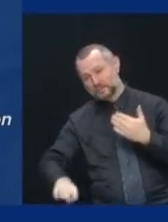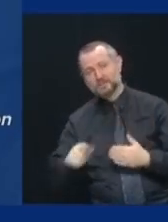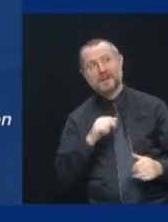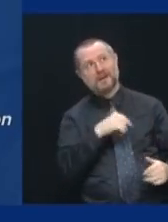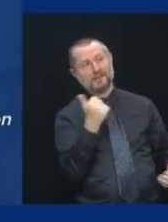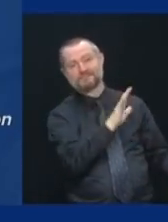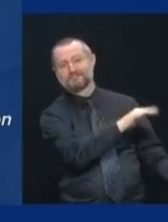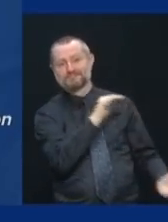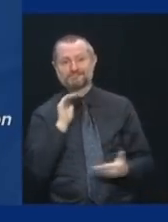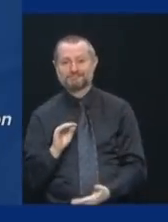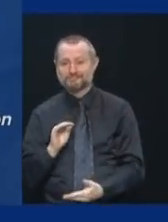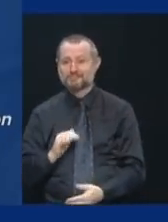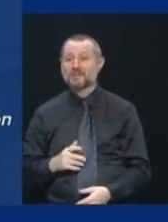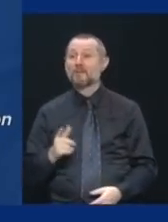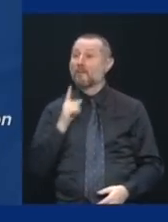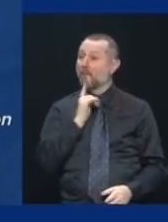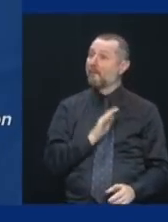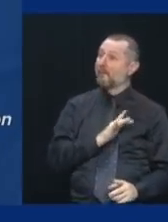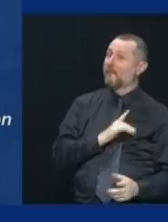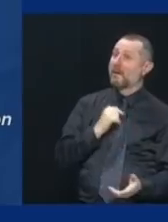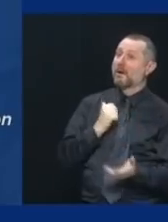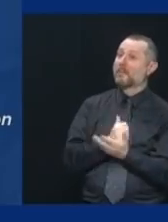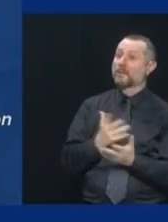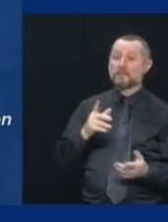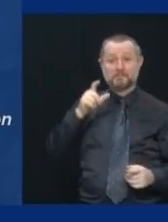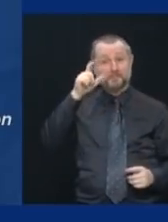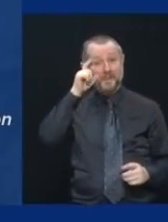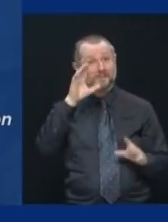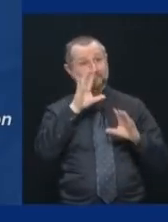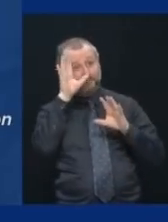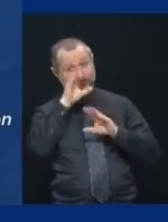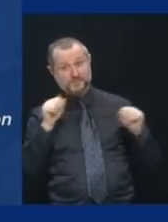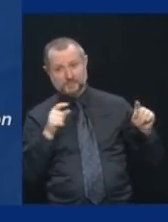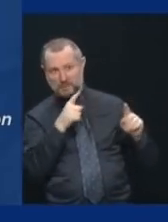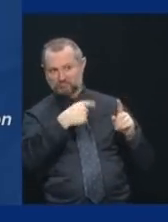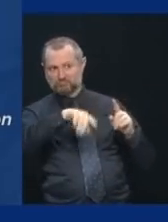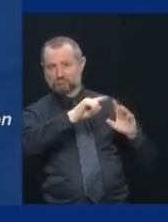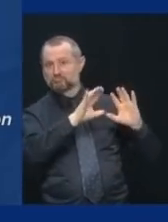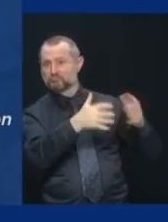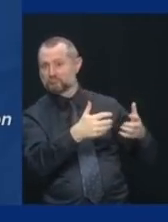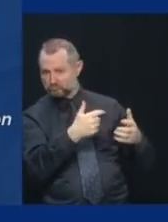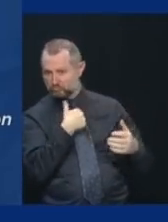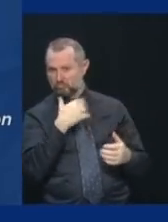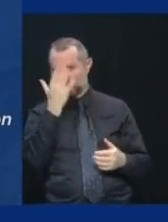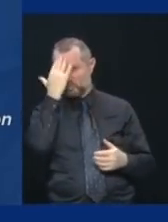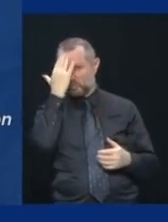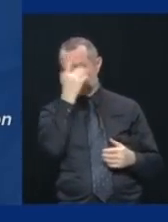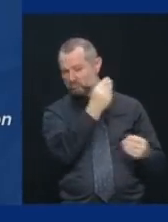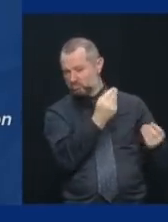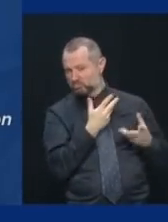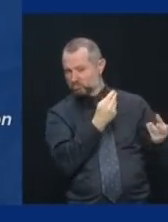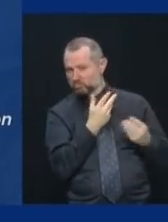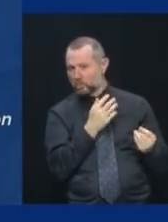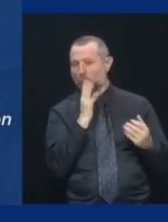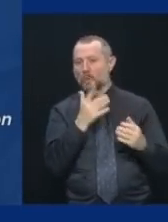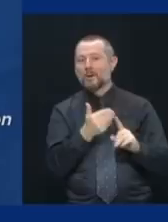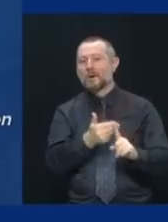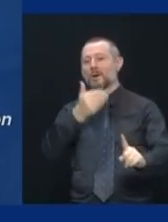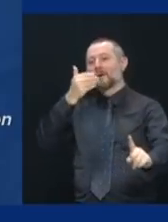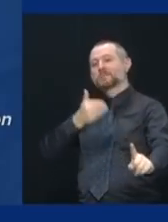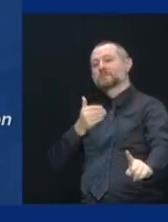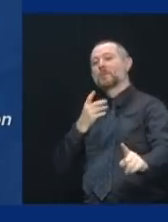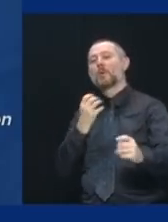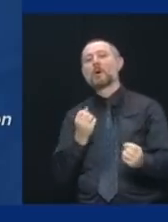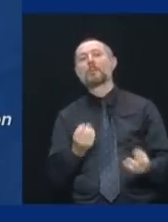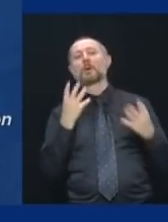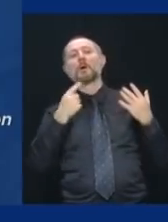What has been helpful with the Biden administration is we know what we're going to get for the next 2 or 3